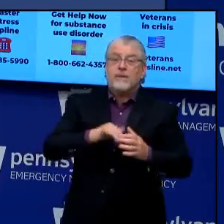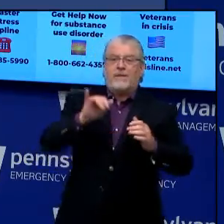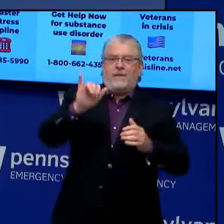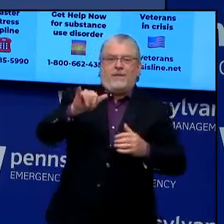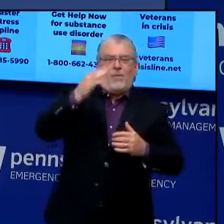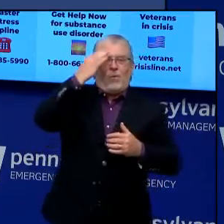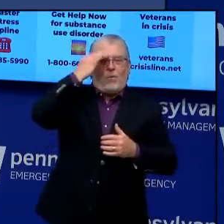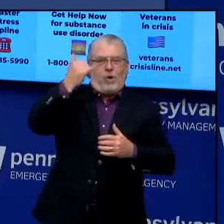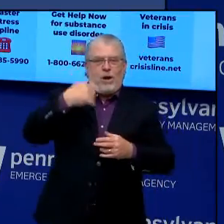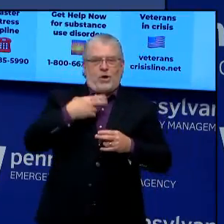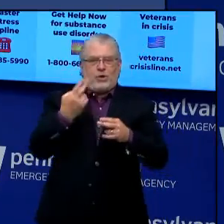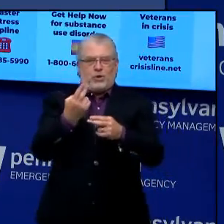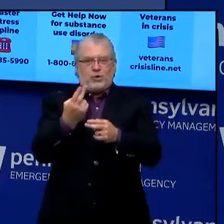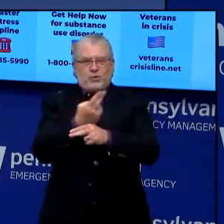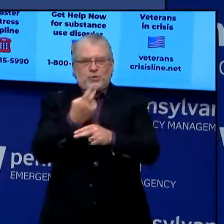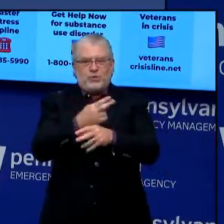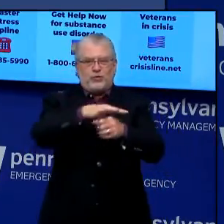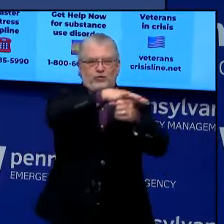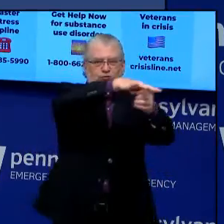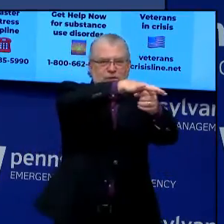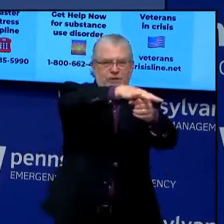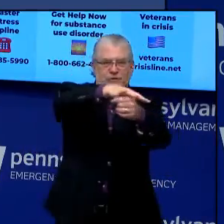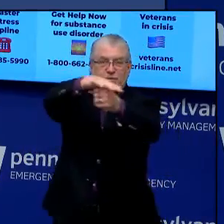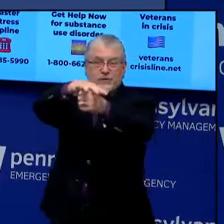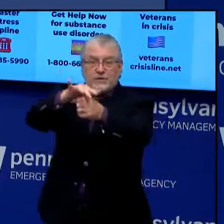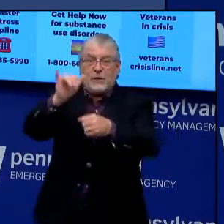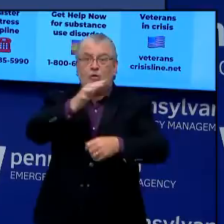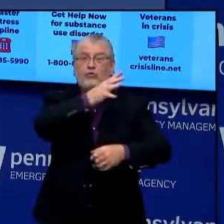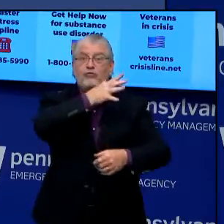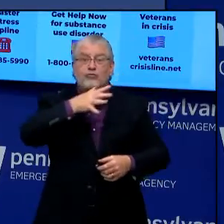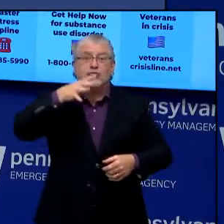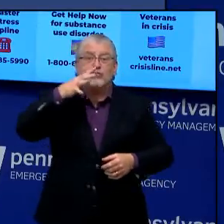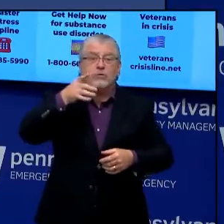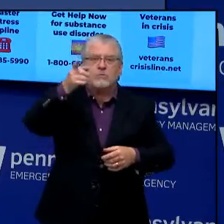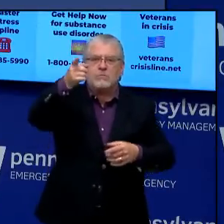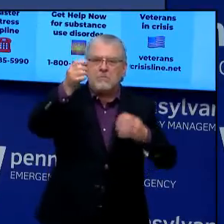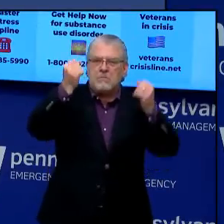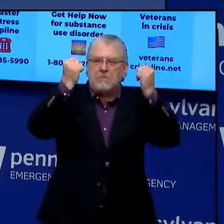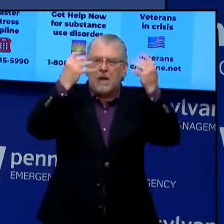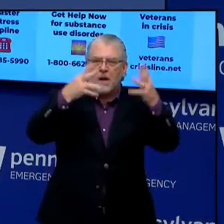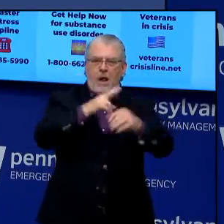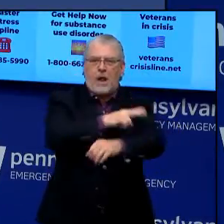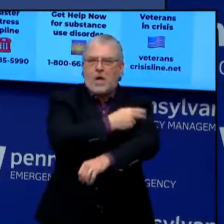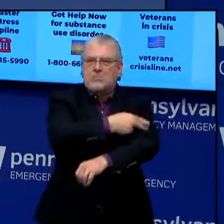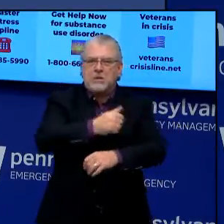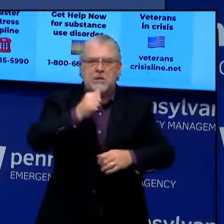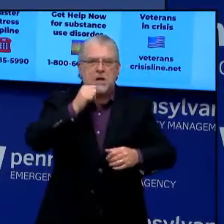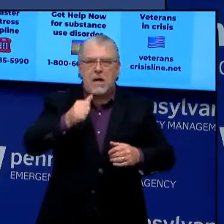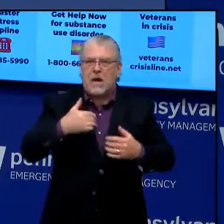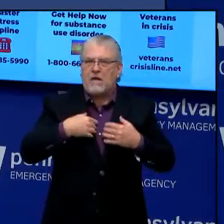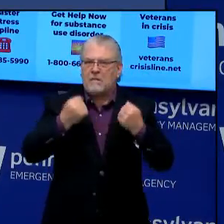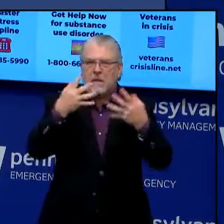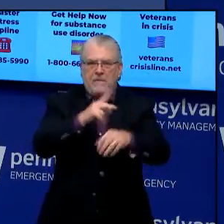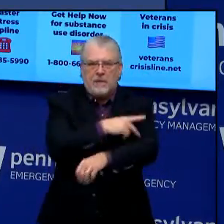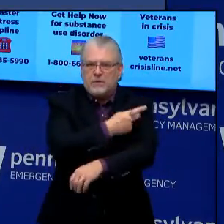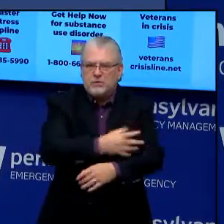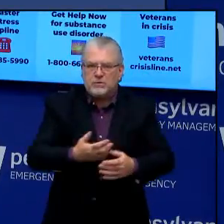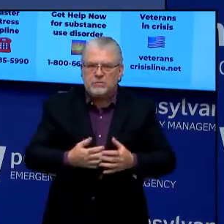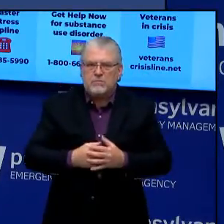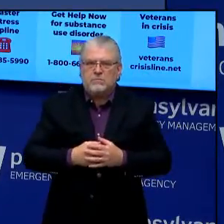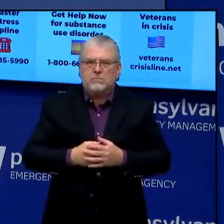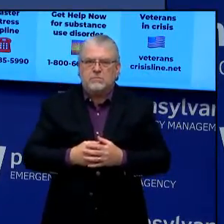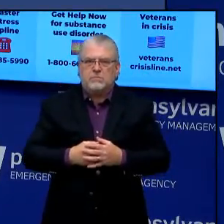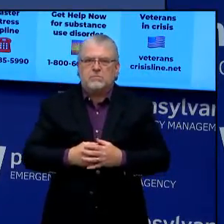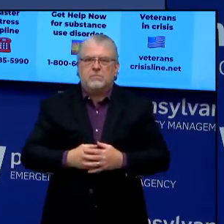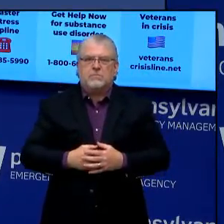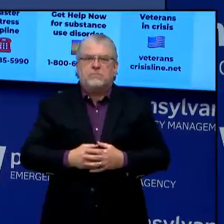need to take in consideration the regional availability of beds and resources to take care of patients if we do see an outbreak